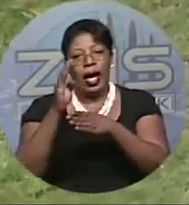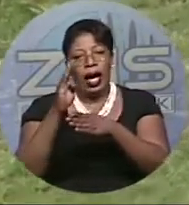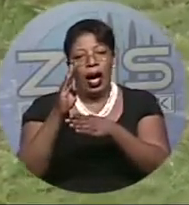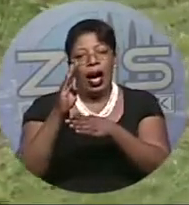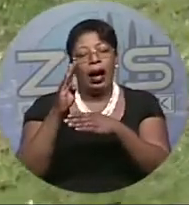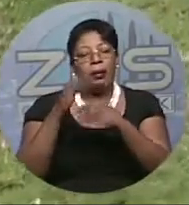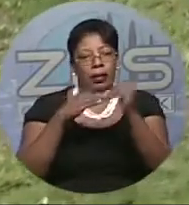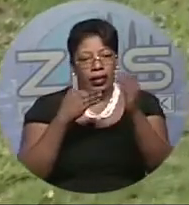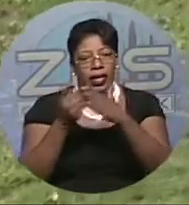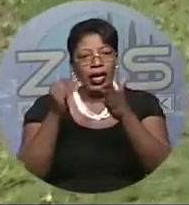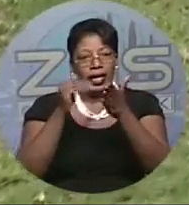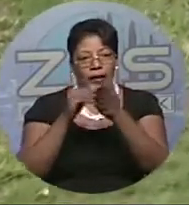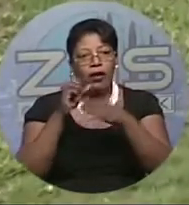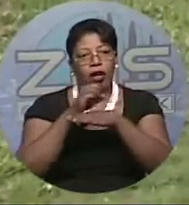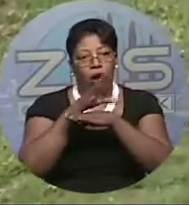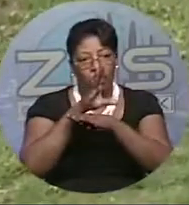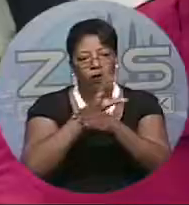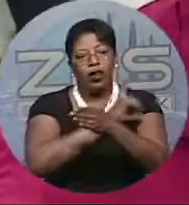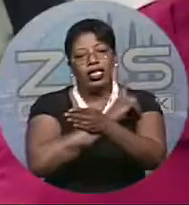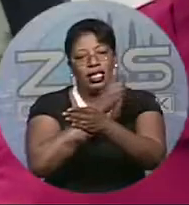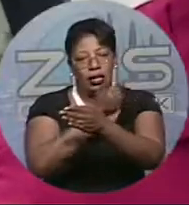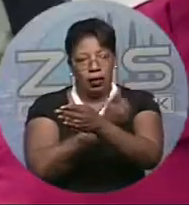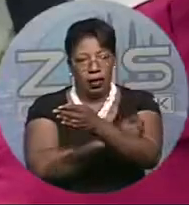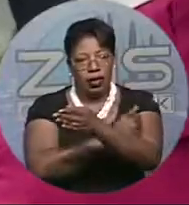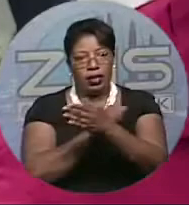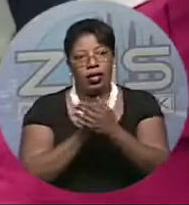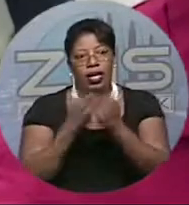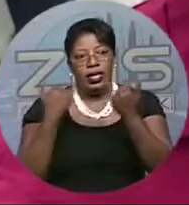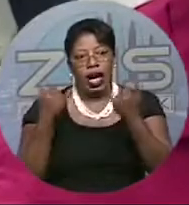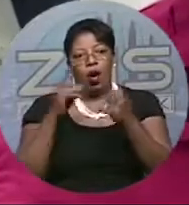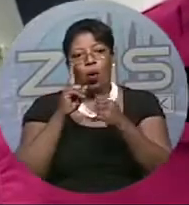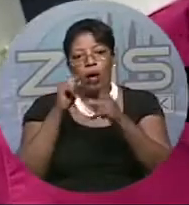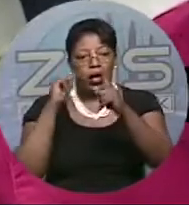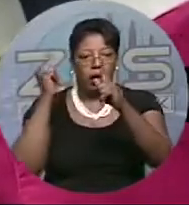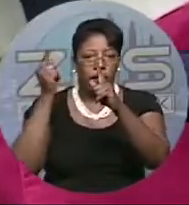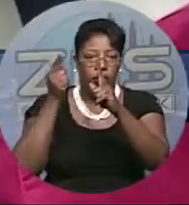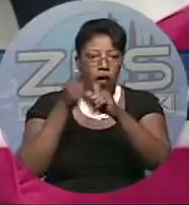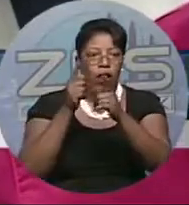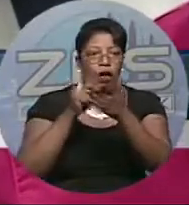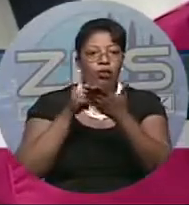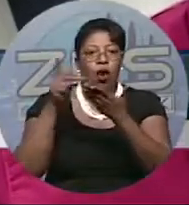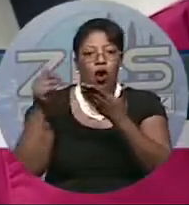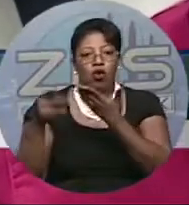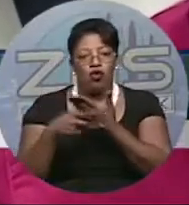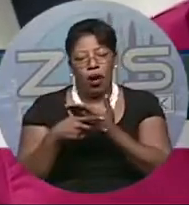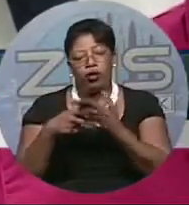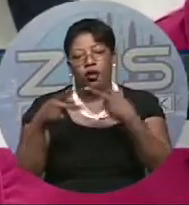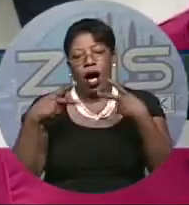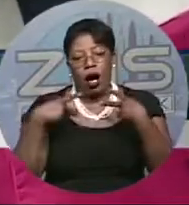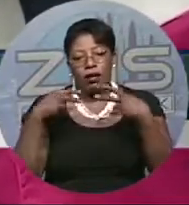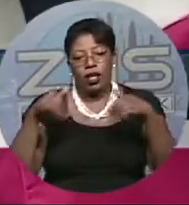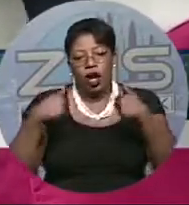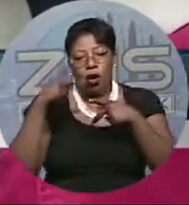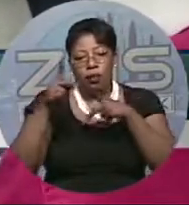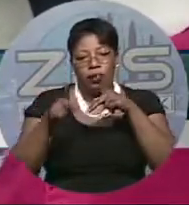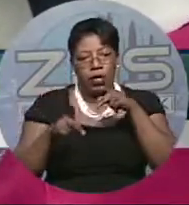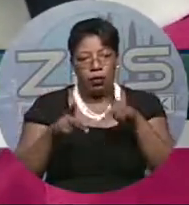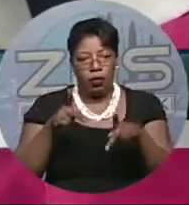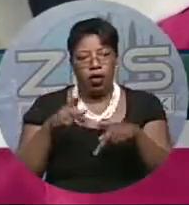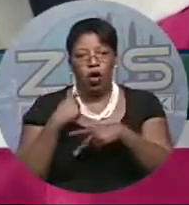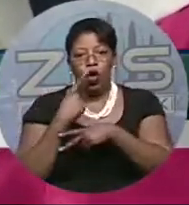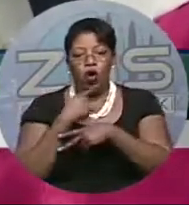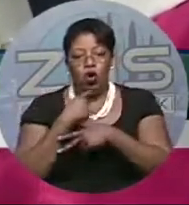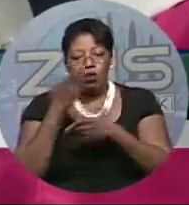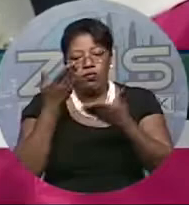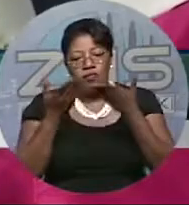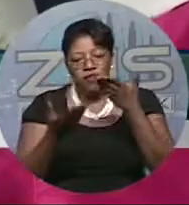their duties for Council for Disabilities. One of the main objectives of the program is to get young people, in particular young people who